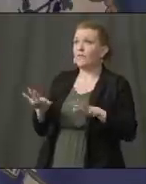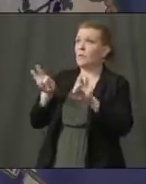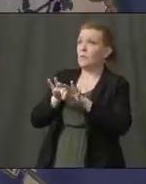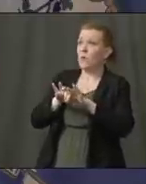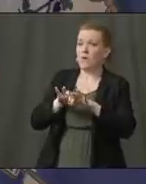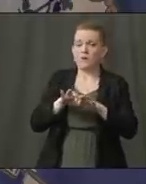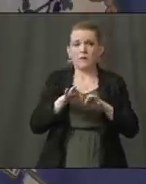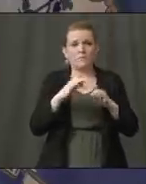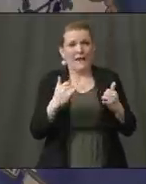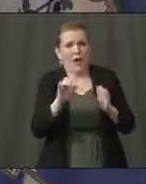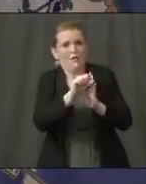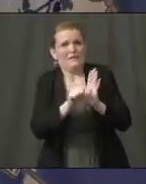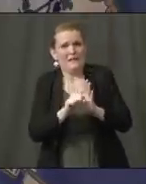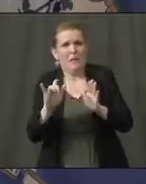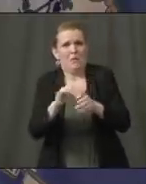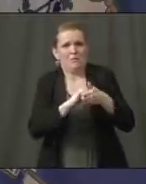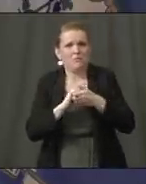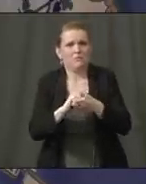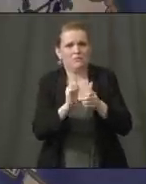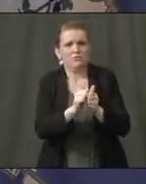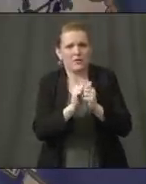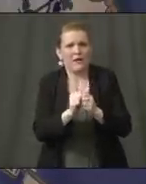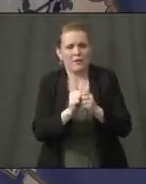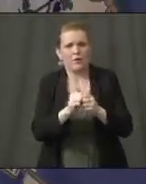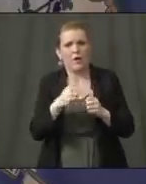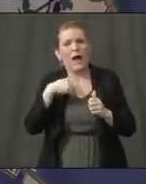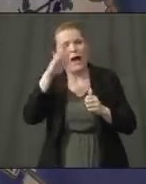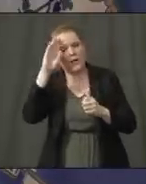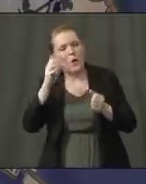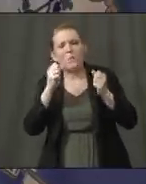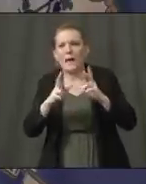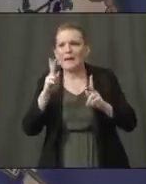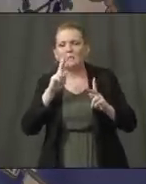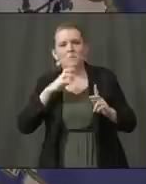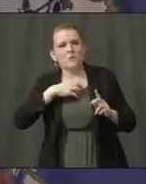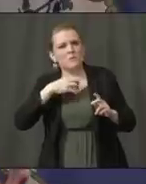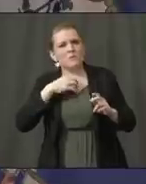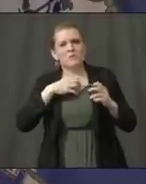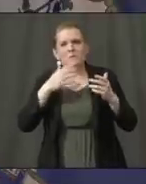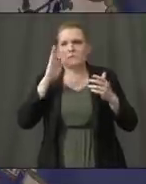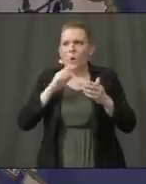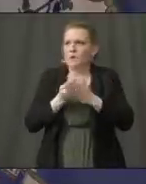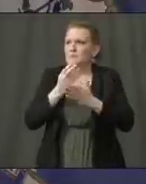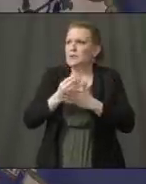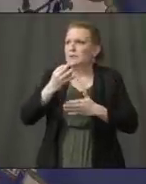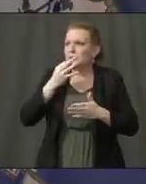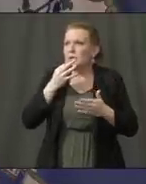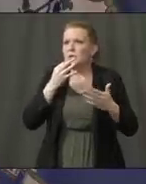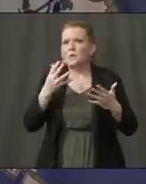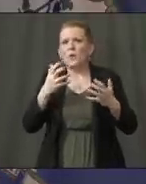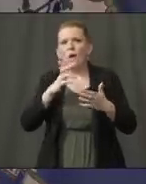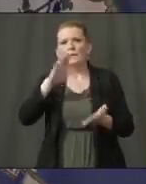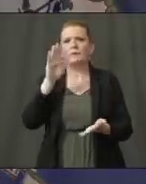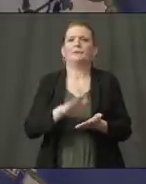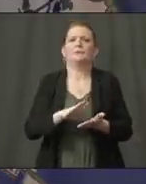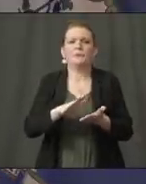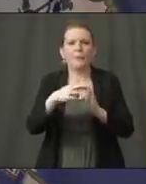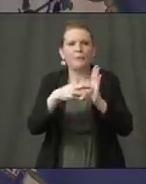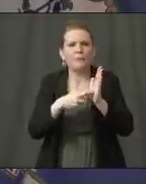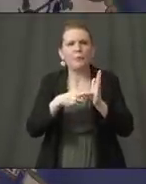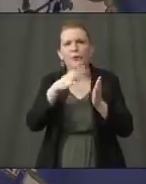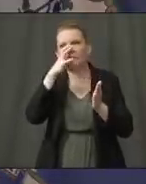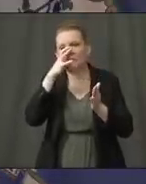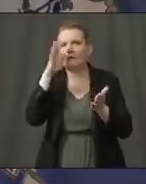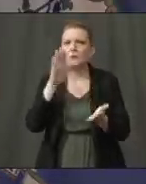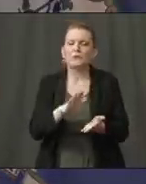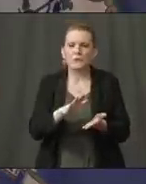strict on social distancing. Let's let up. And I do worry about that. I look at the examples overseas. I see what's happening there.